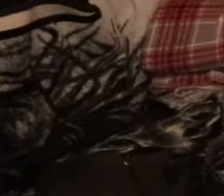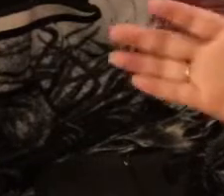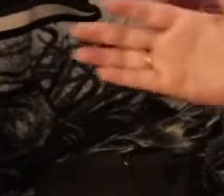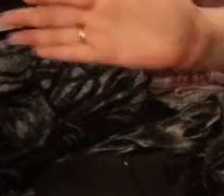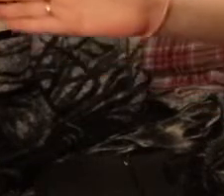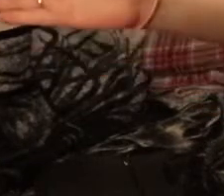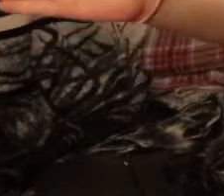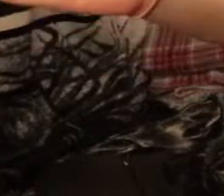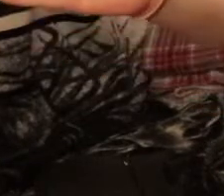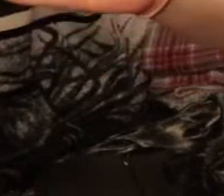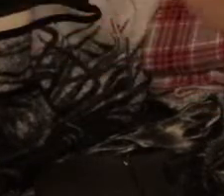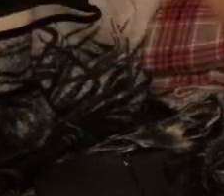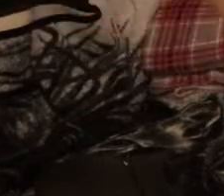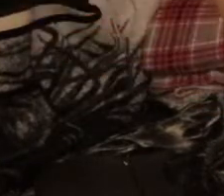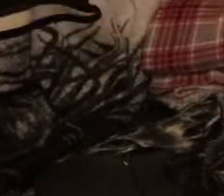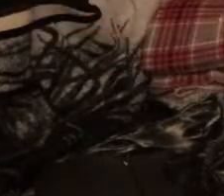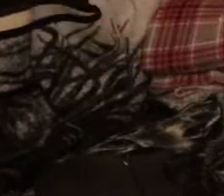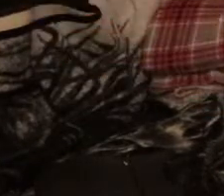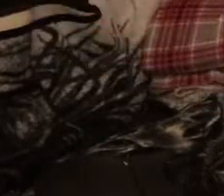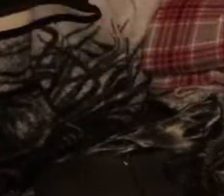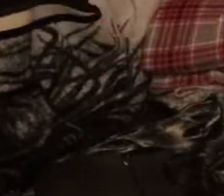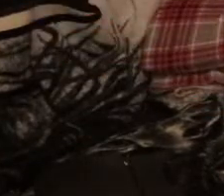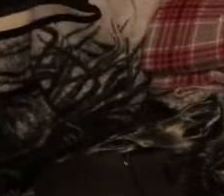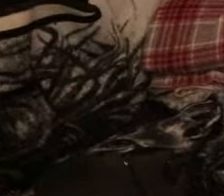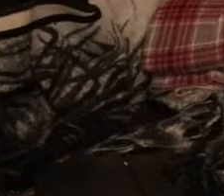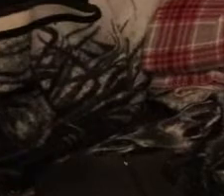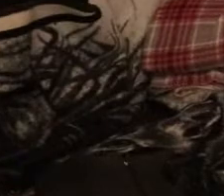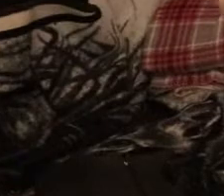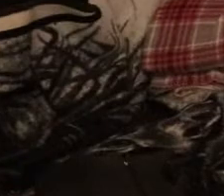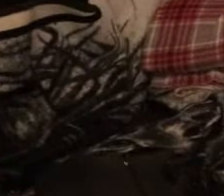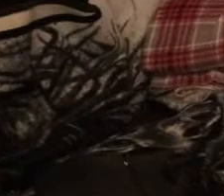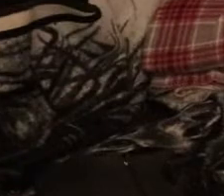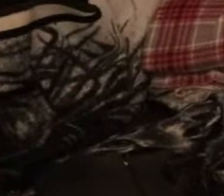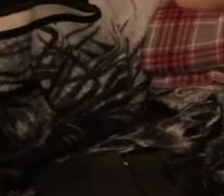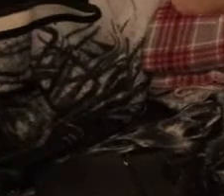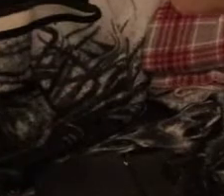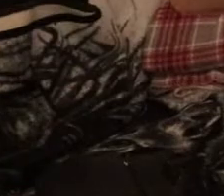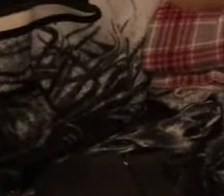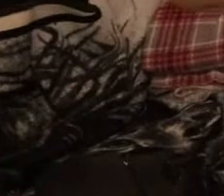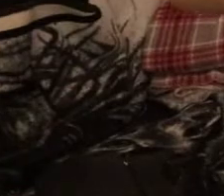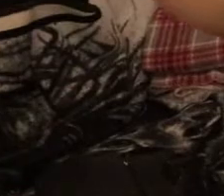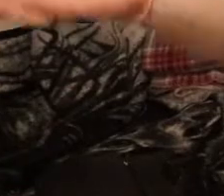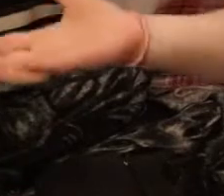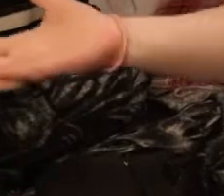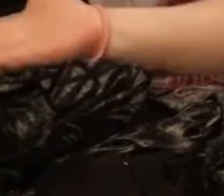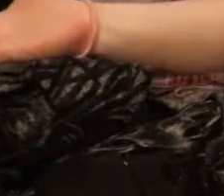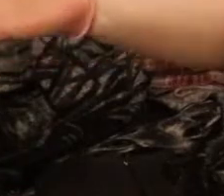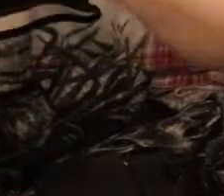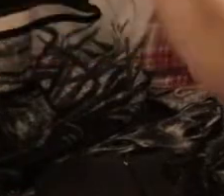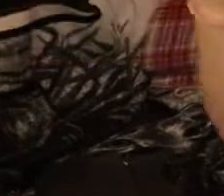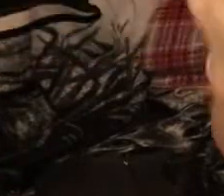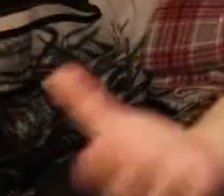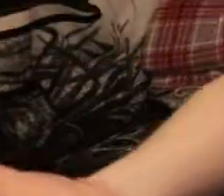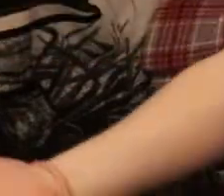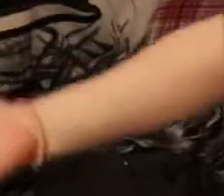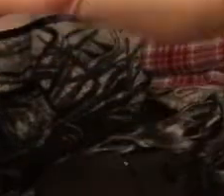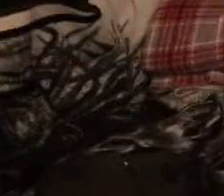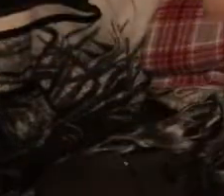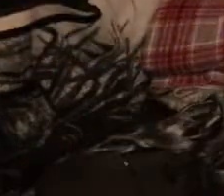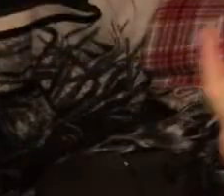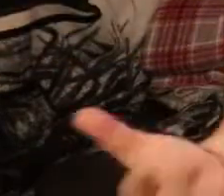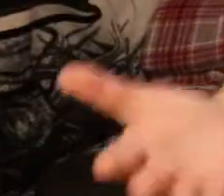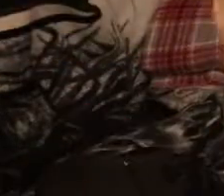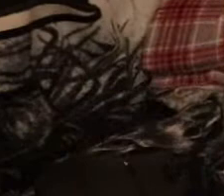reacting opportunity. I've been having a lot of those moments of just like, I should be doing this. I should be reacting to